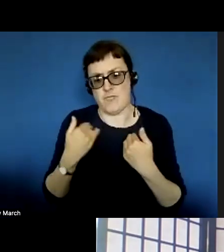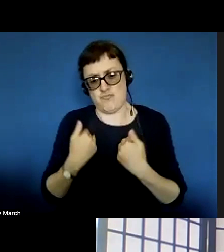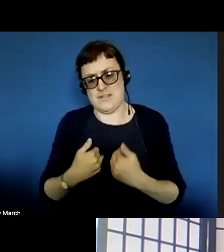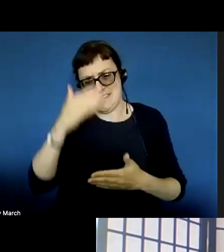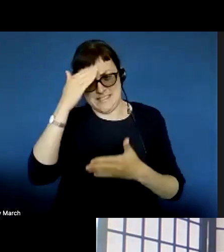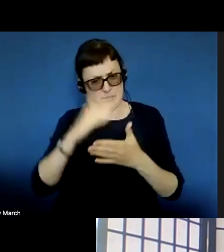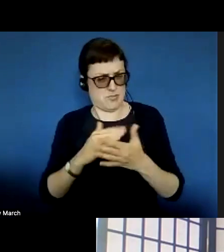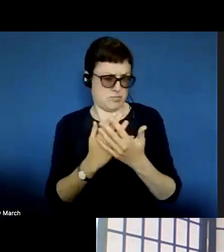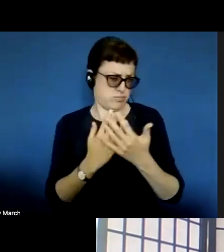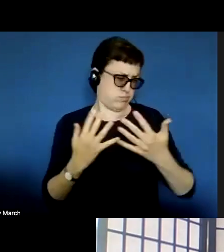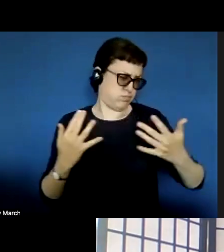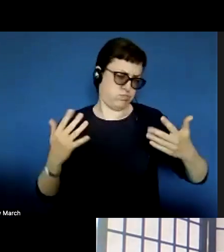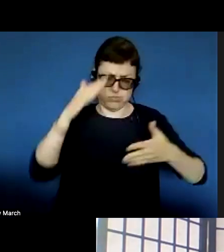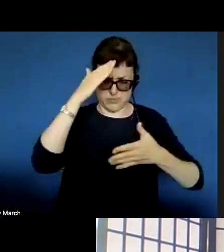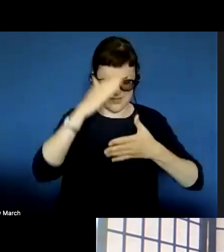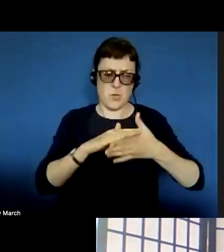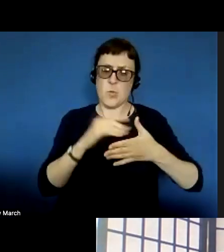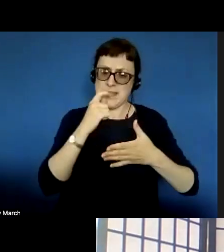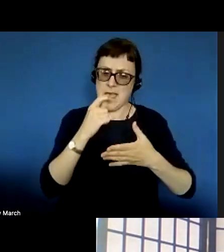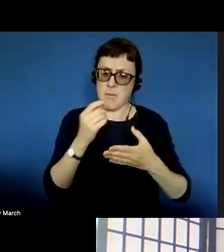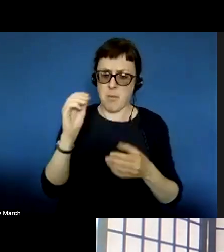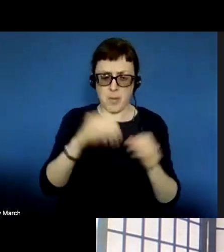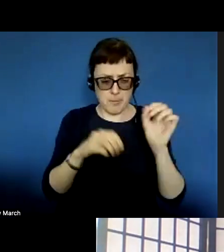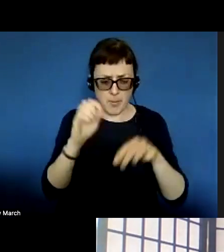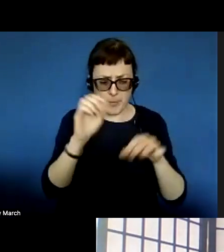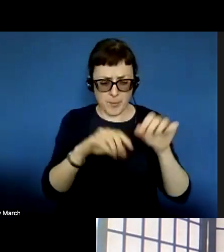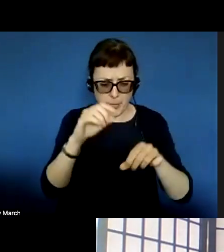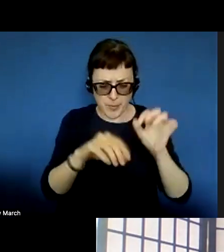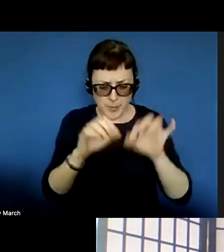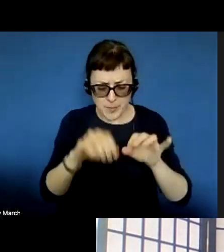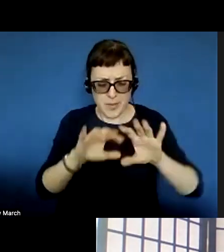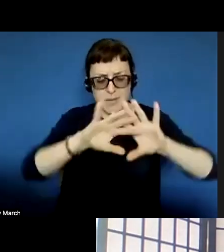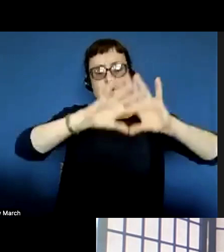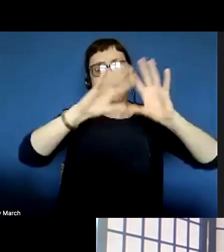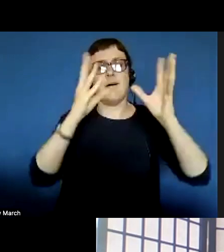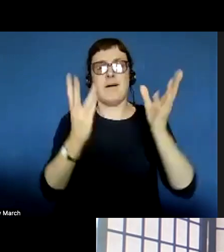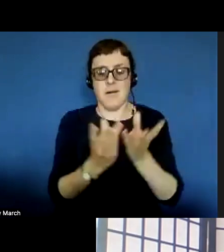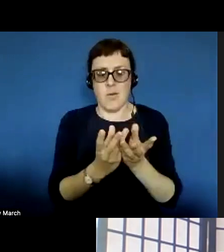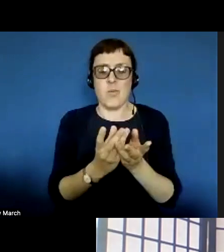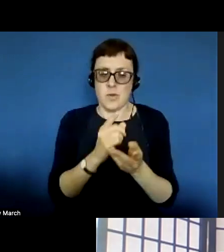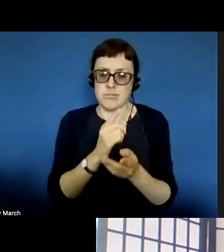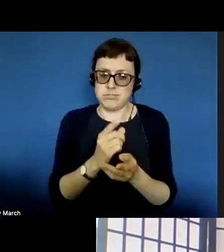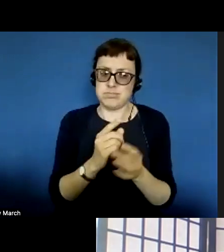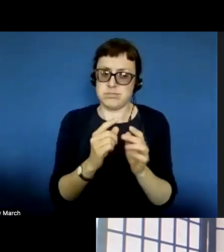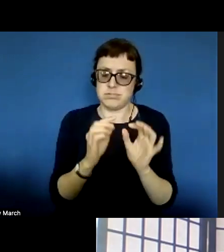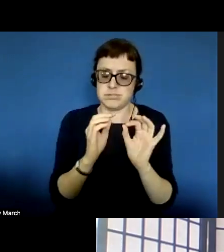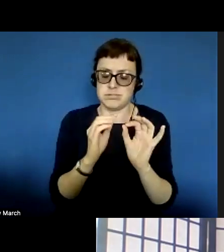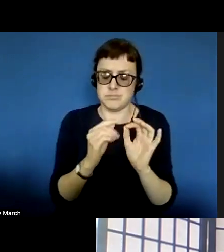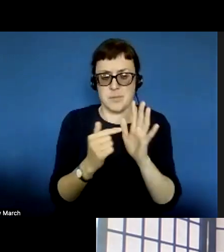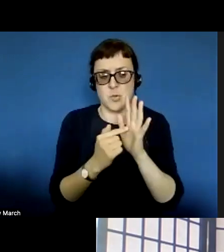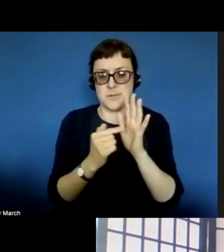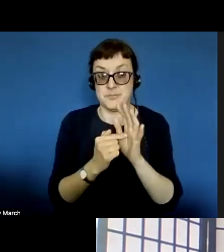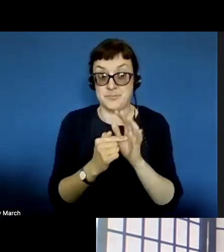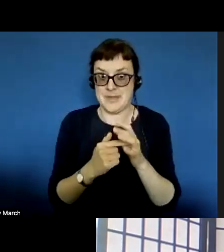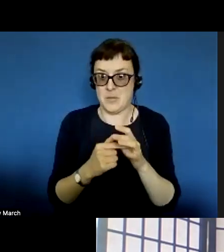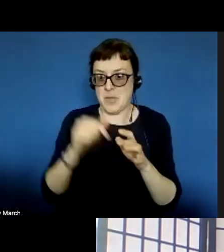something that is kind of universally unique. That's the hope anyway. I'm just really conscious of time, so I just want